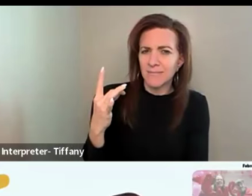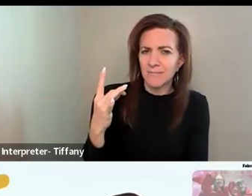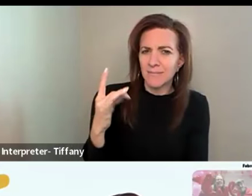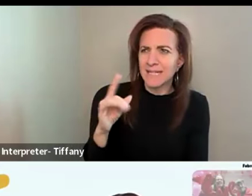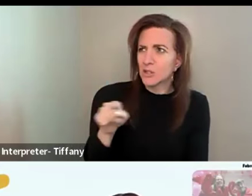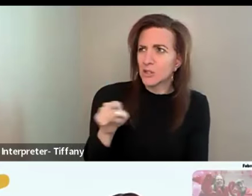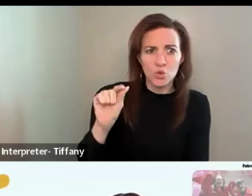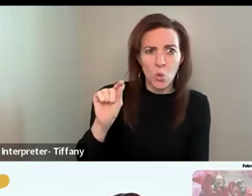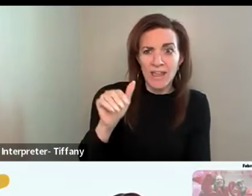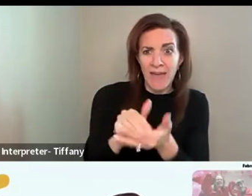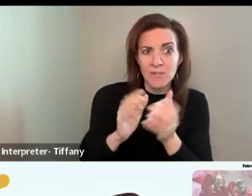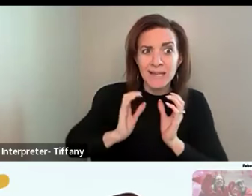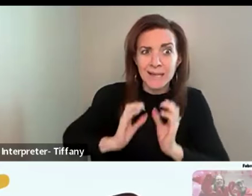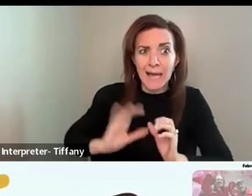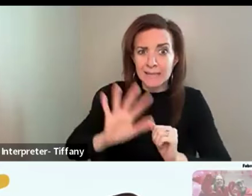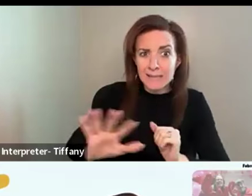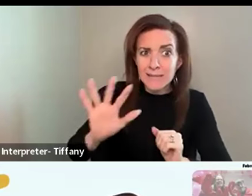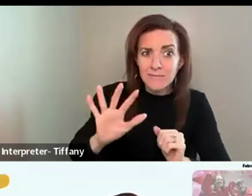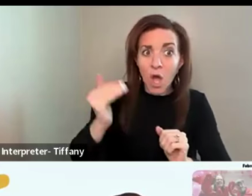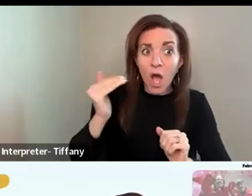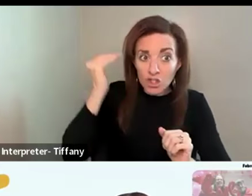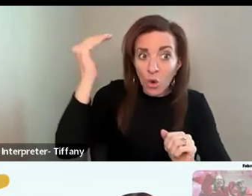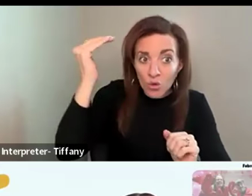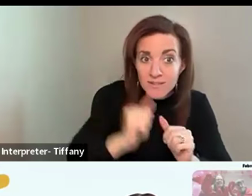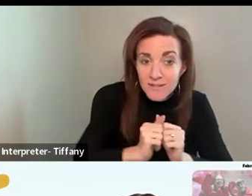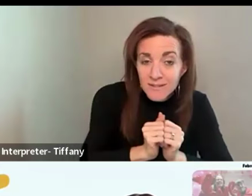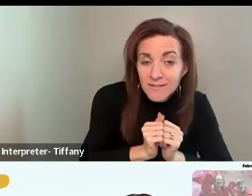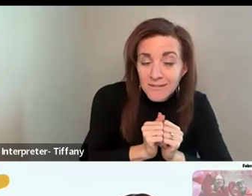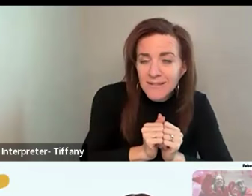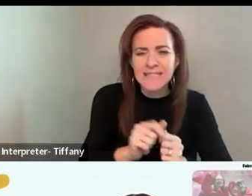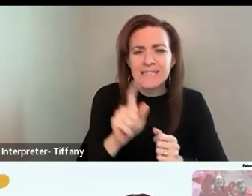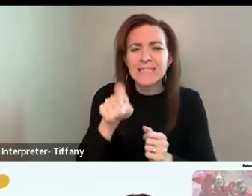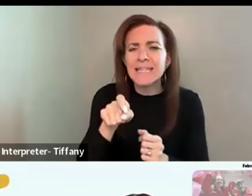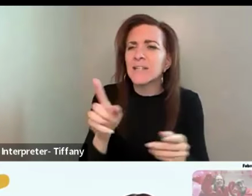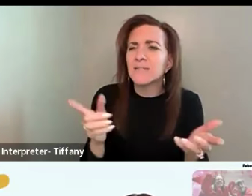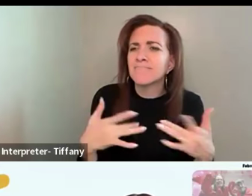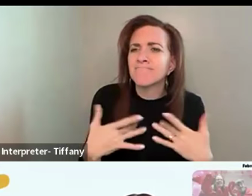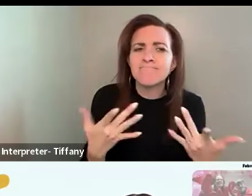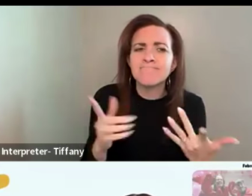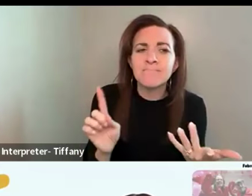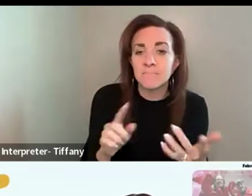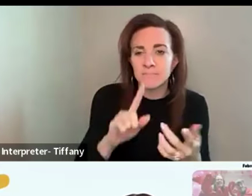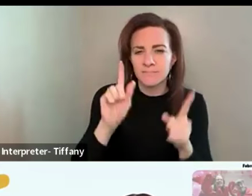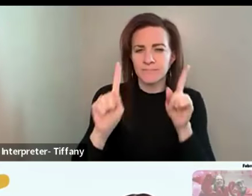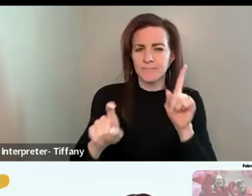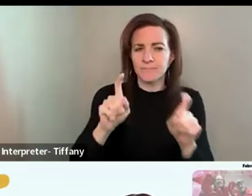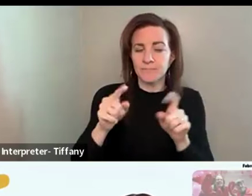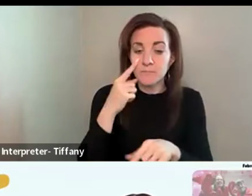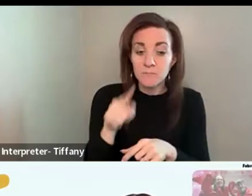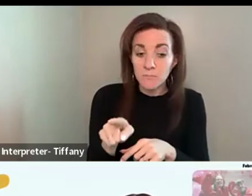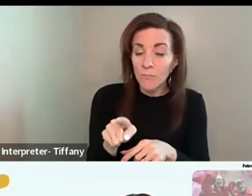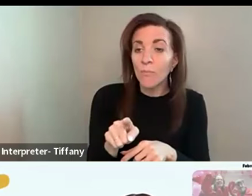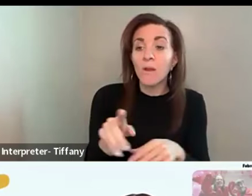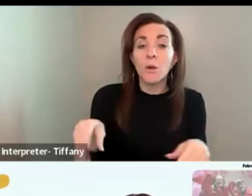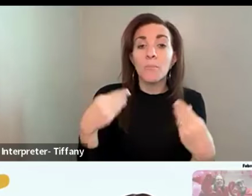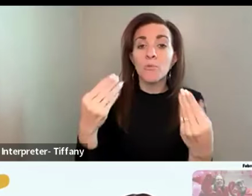20,000 clients or so that are adults. Where are those needs at really? And those are the questions for you that are